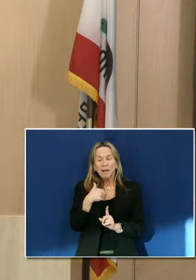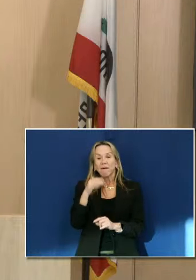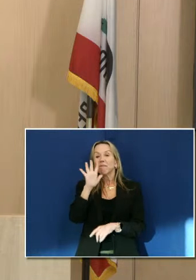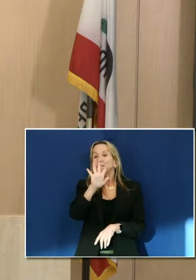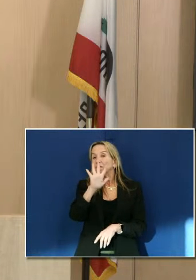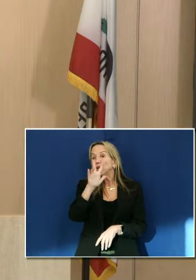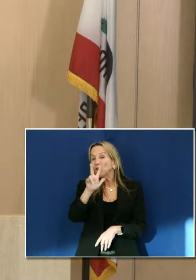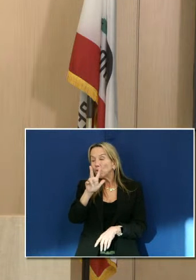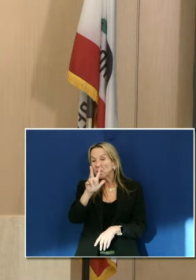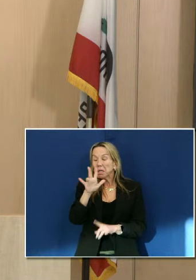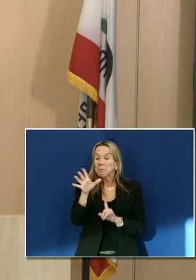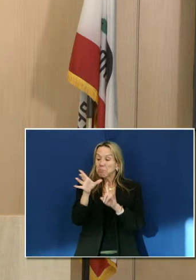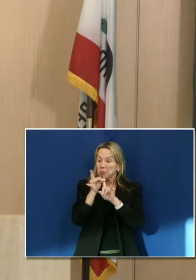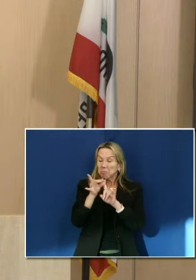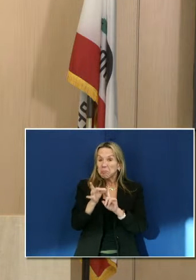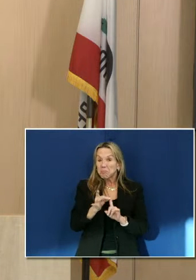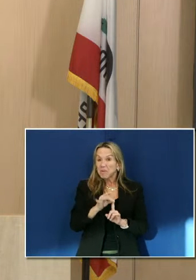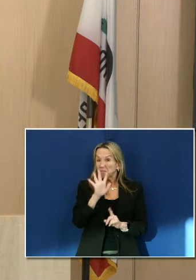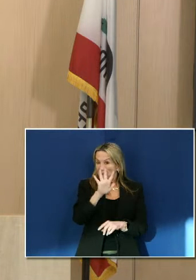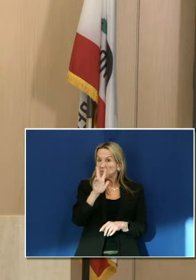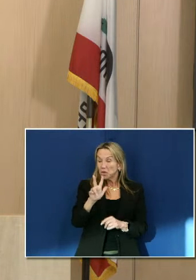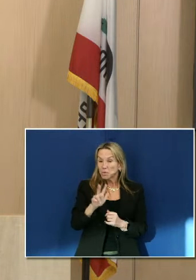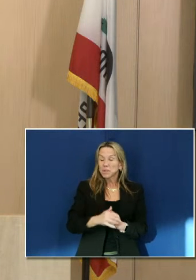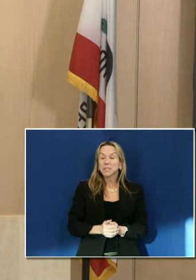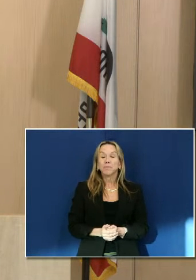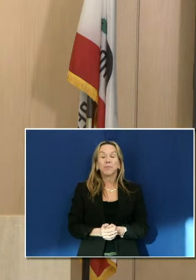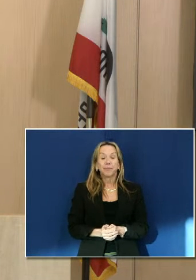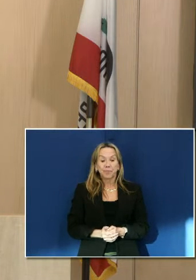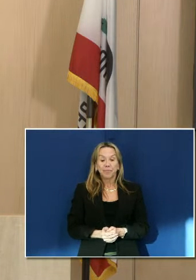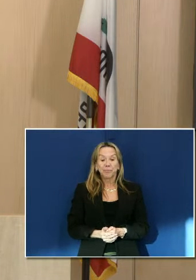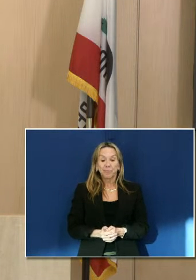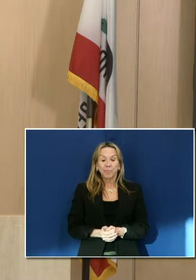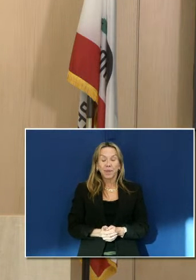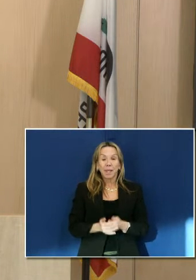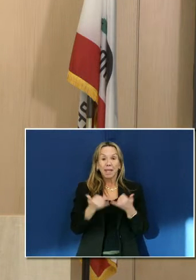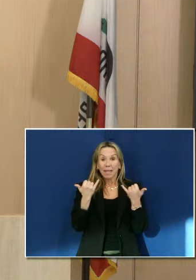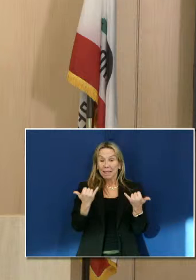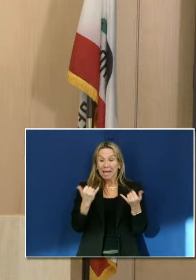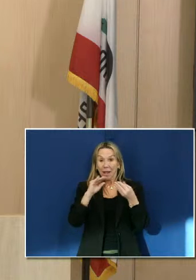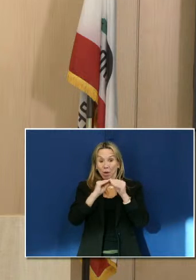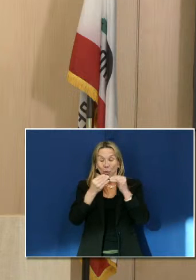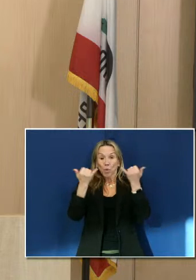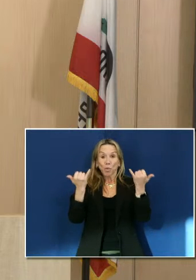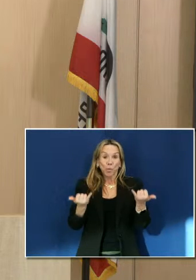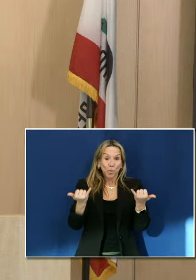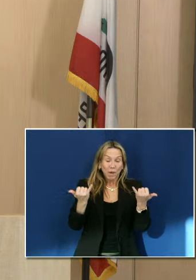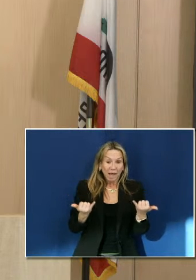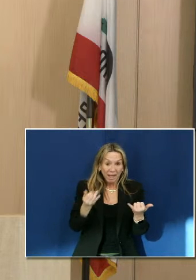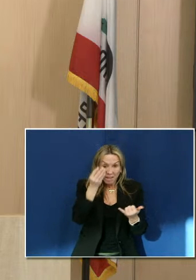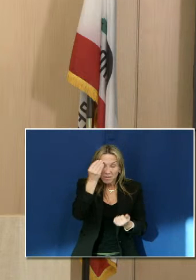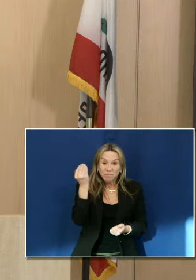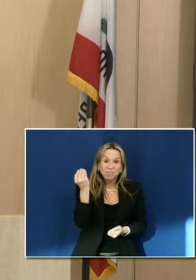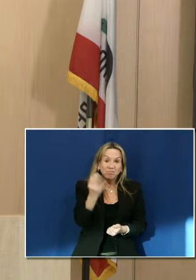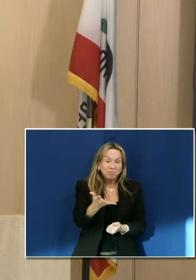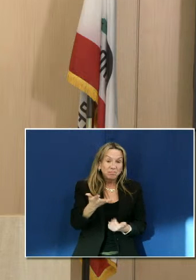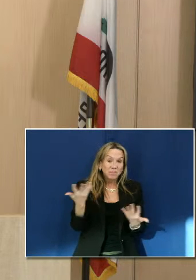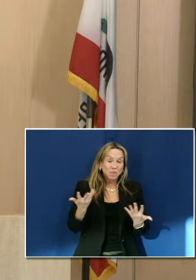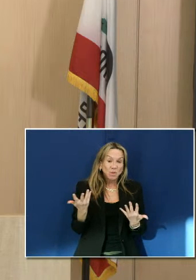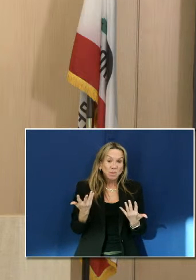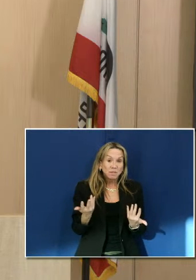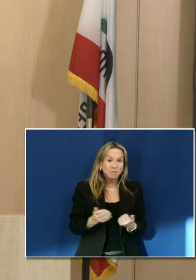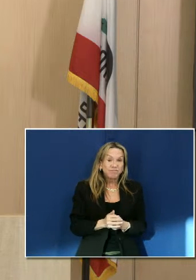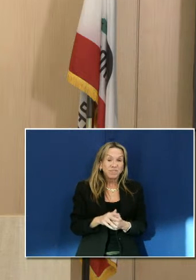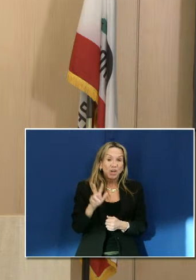53 COVID-positive patients. Our number, as of today, is slightly